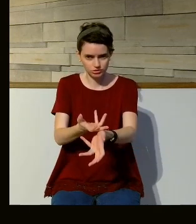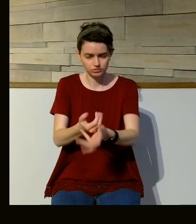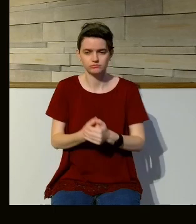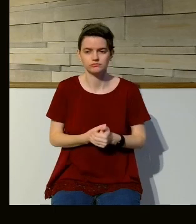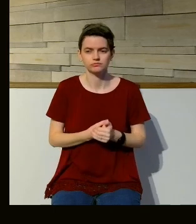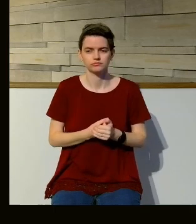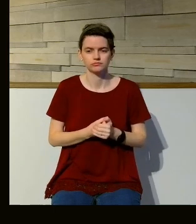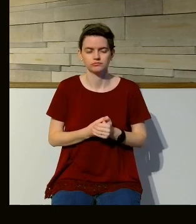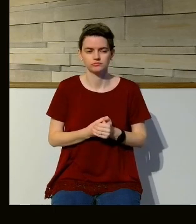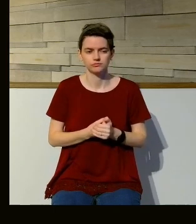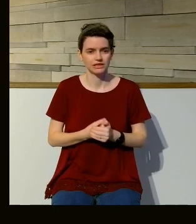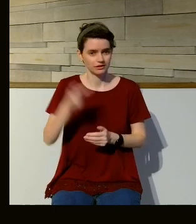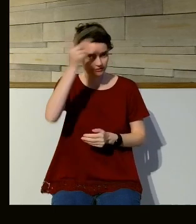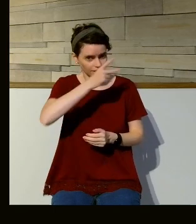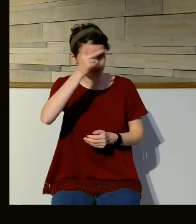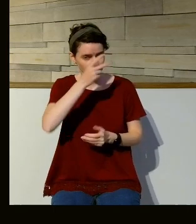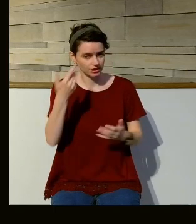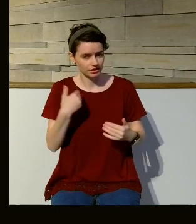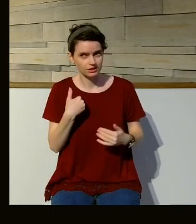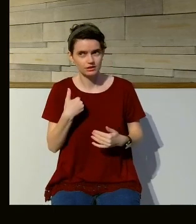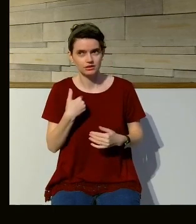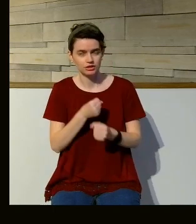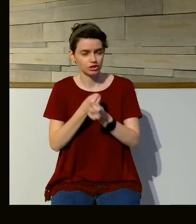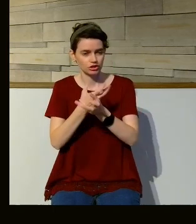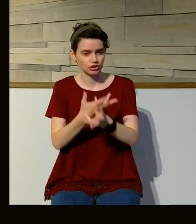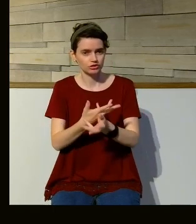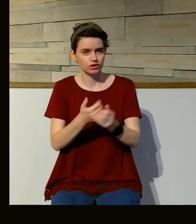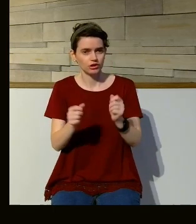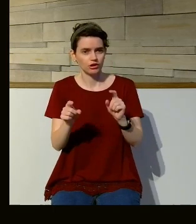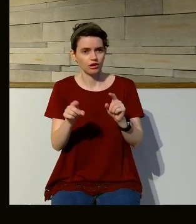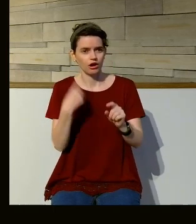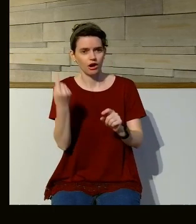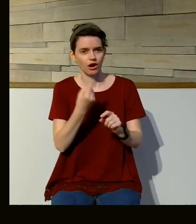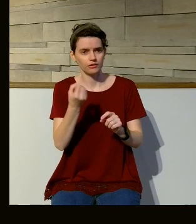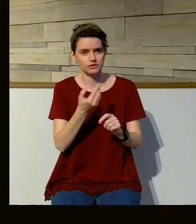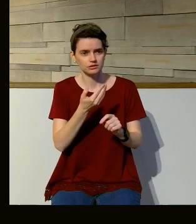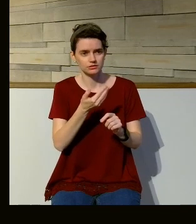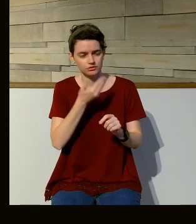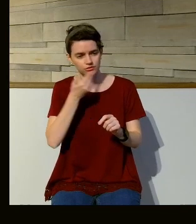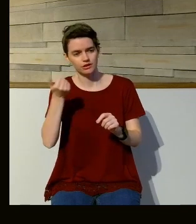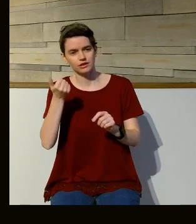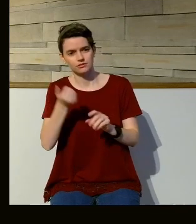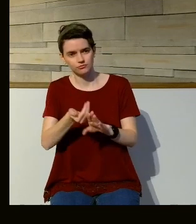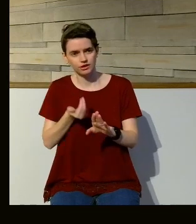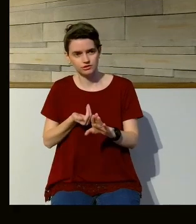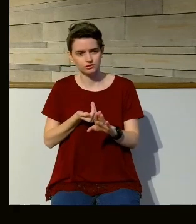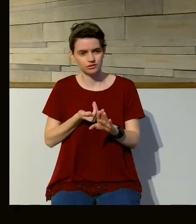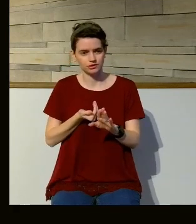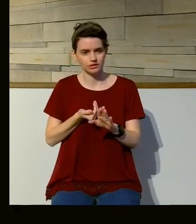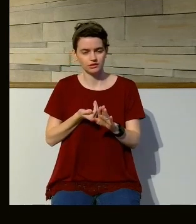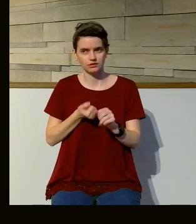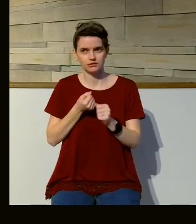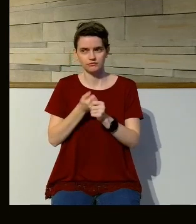put it this way. In philosophy, causes are always greater than, prior to, and external to